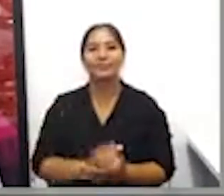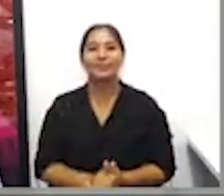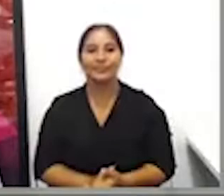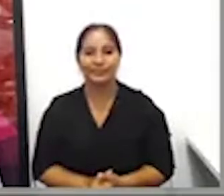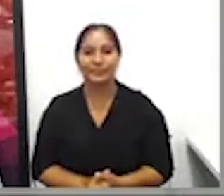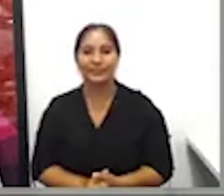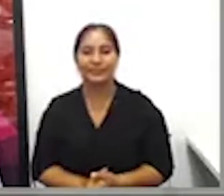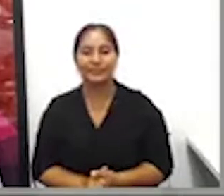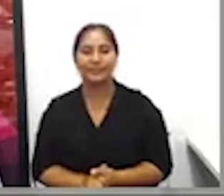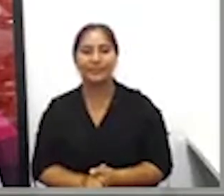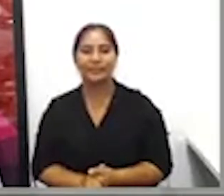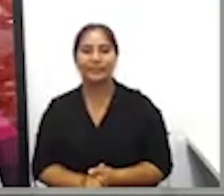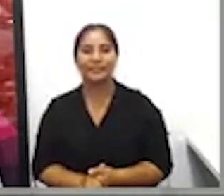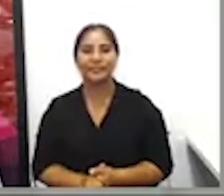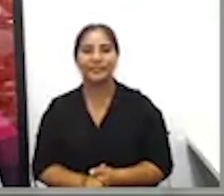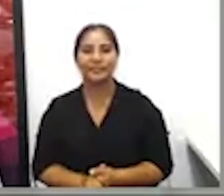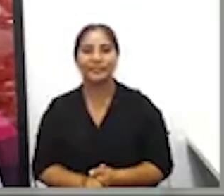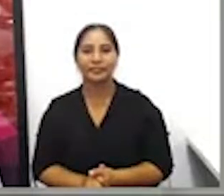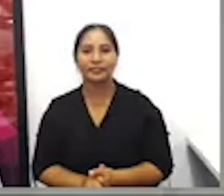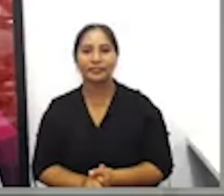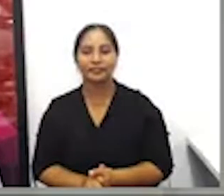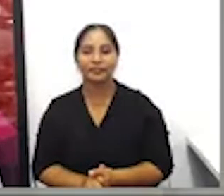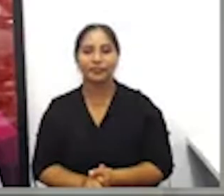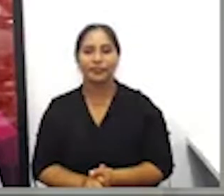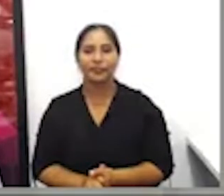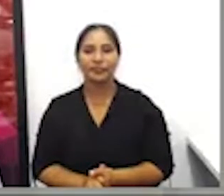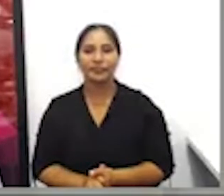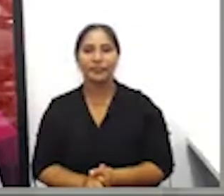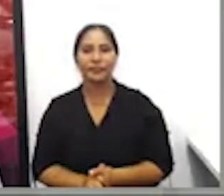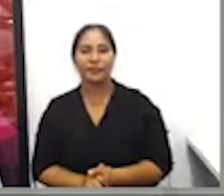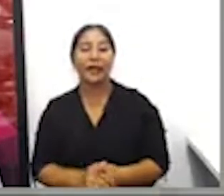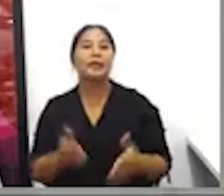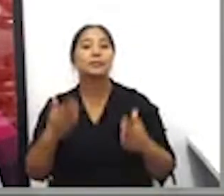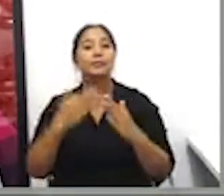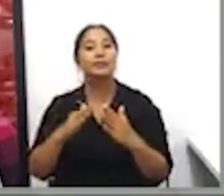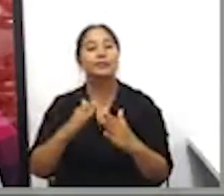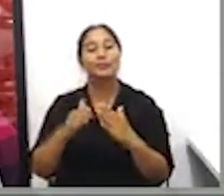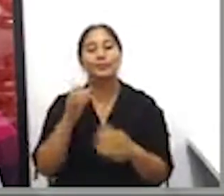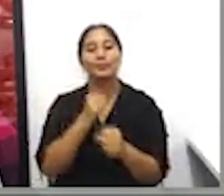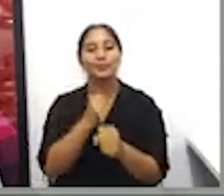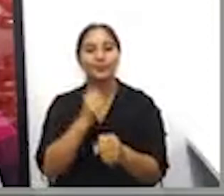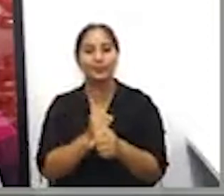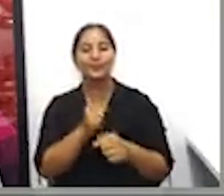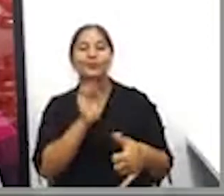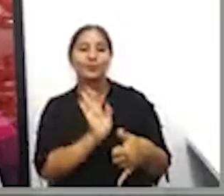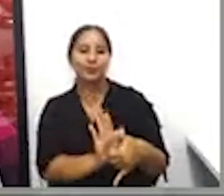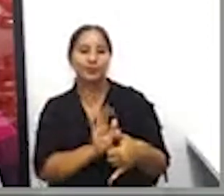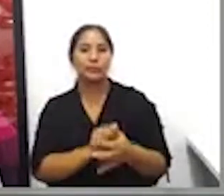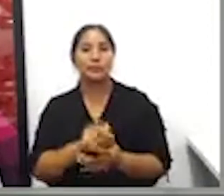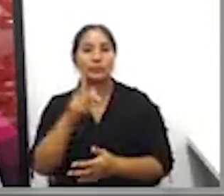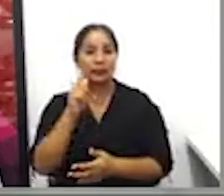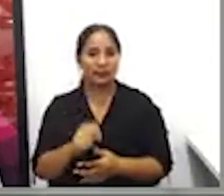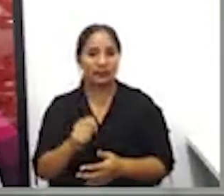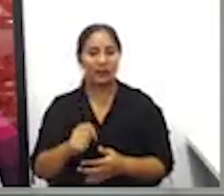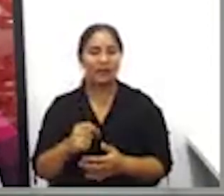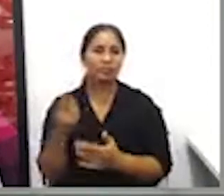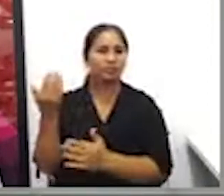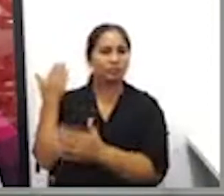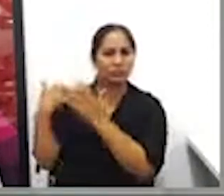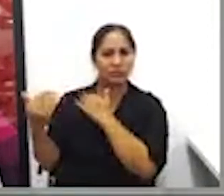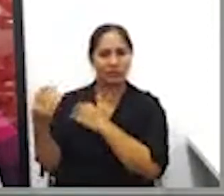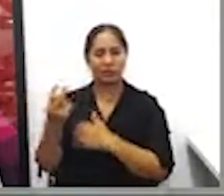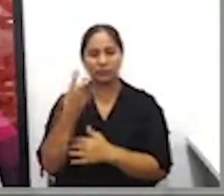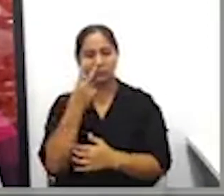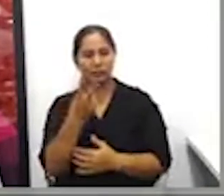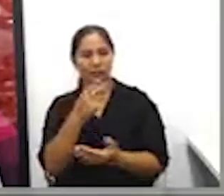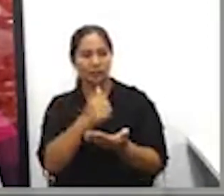had this idea that's what she wanted to do, but then she realized that's not really what she wanted to do. And she's really, we've been in touch since, and